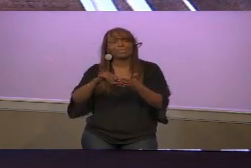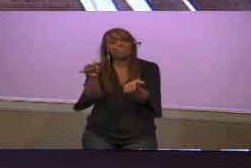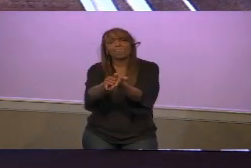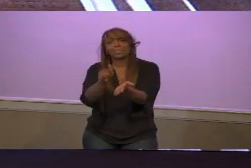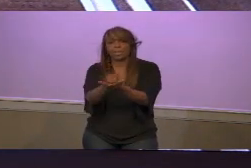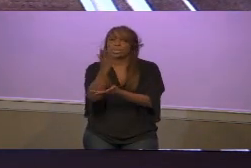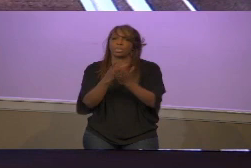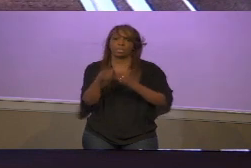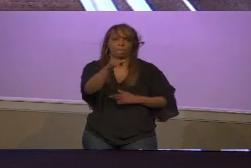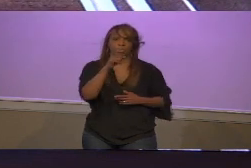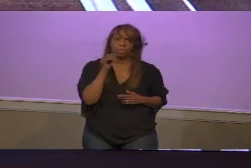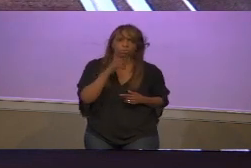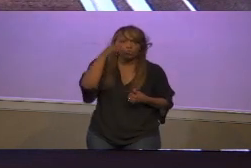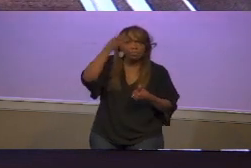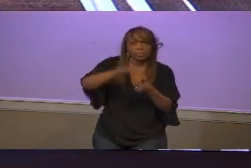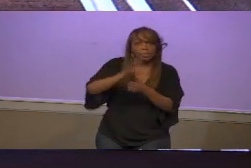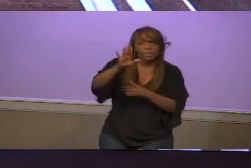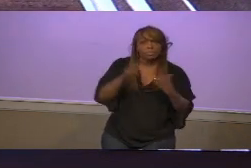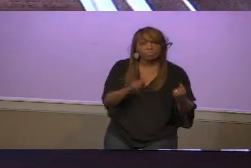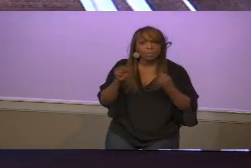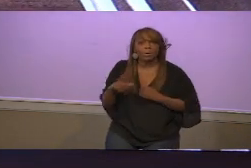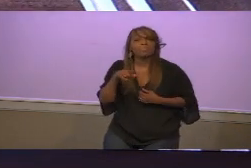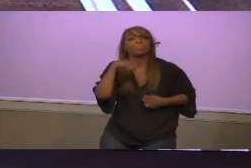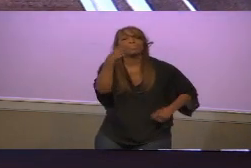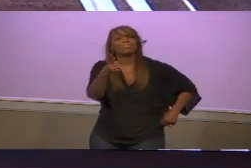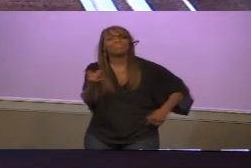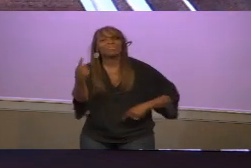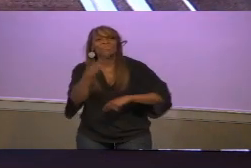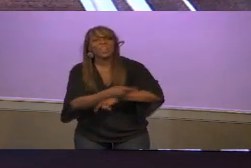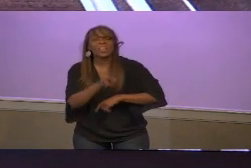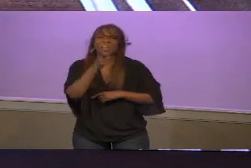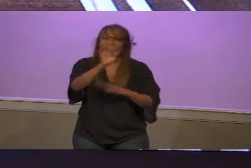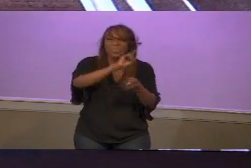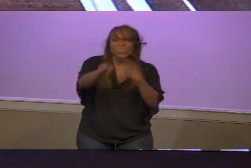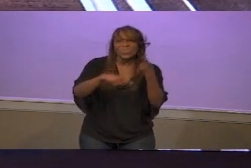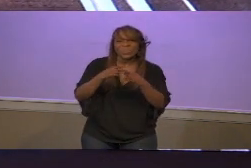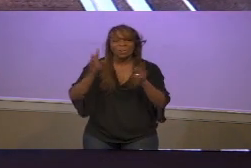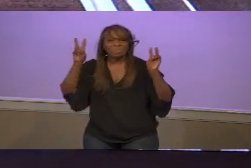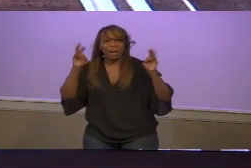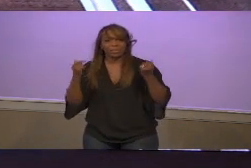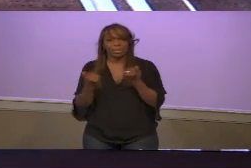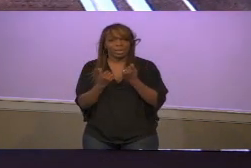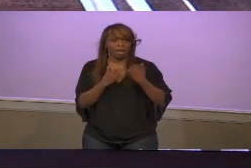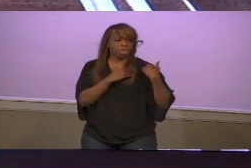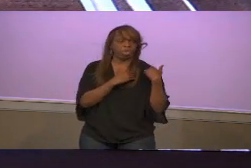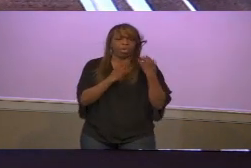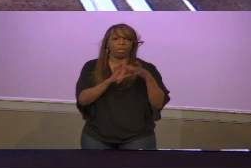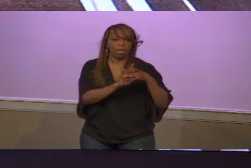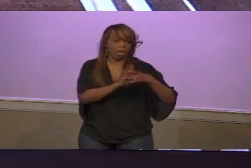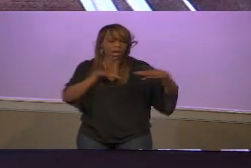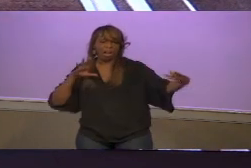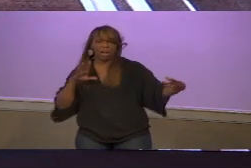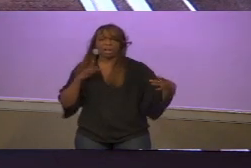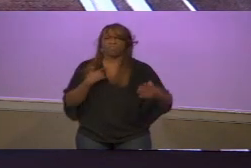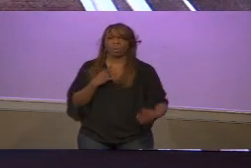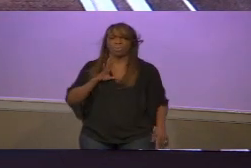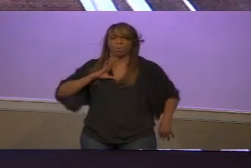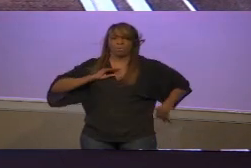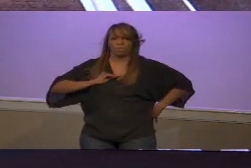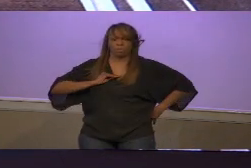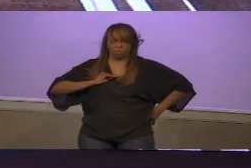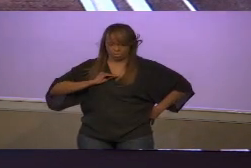of you might not remember his power, but I want to tell you today that when you talk about being freed from the clutches of low